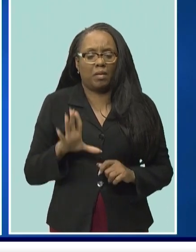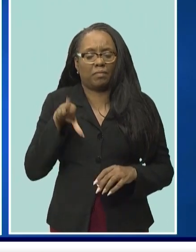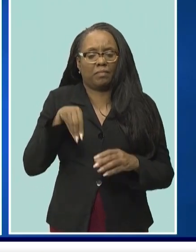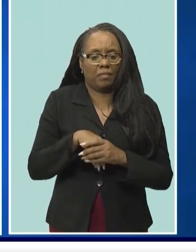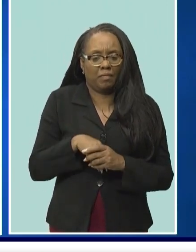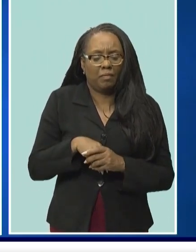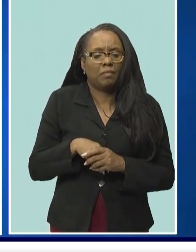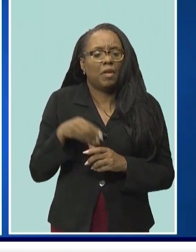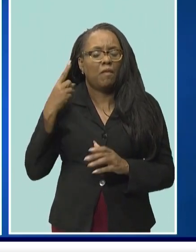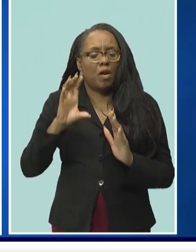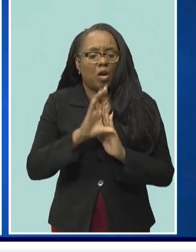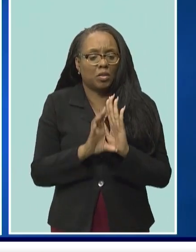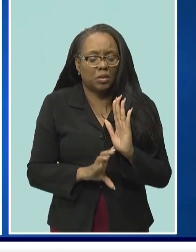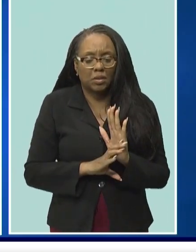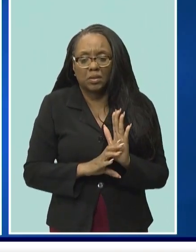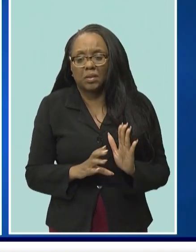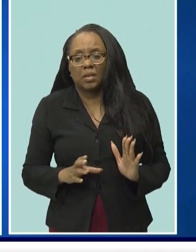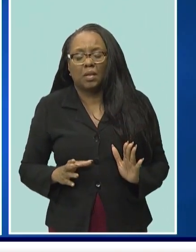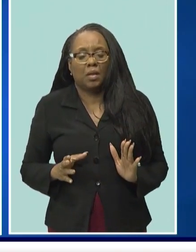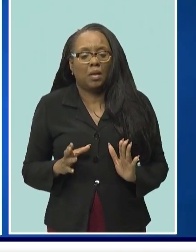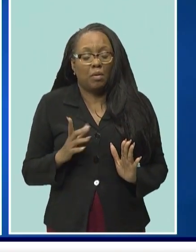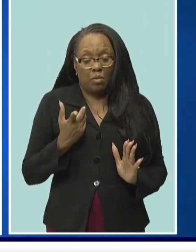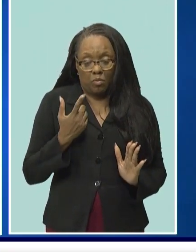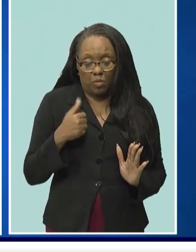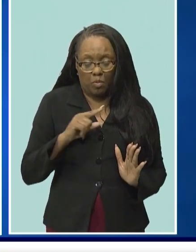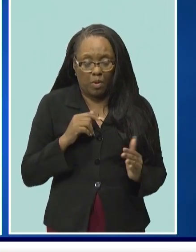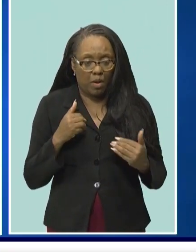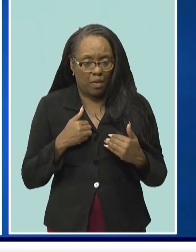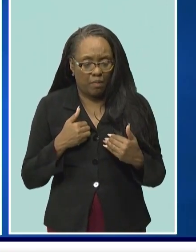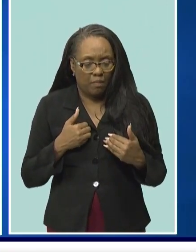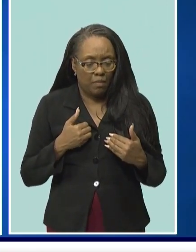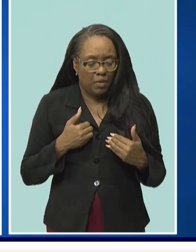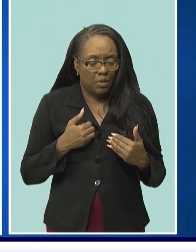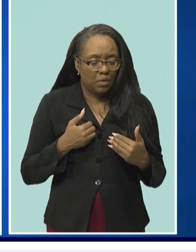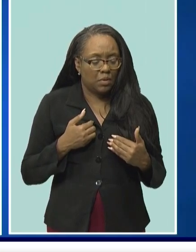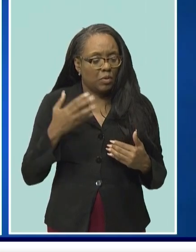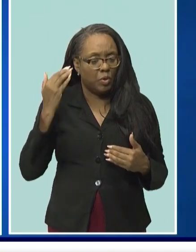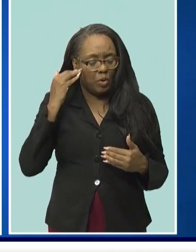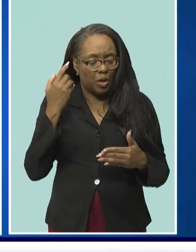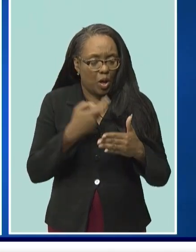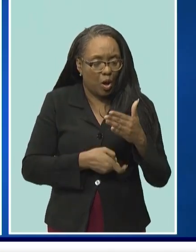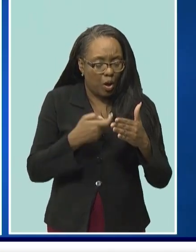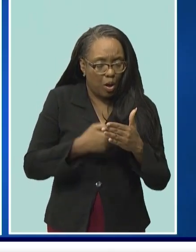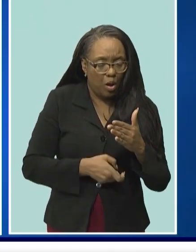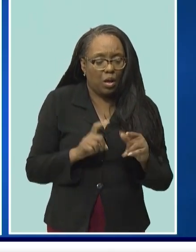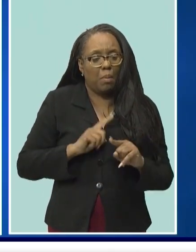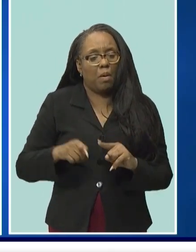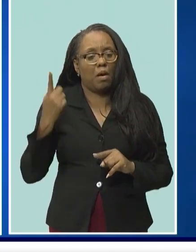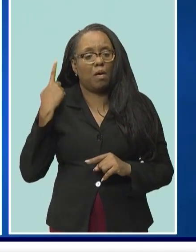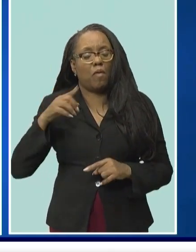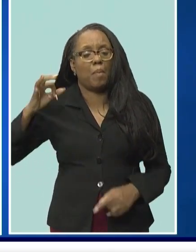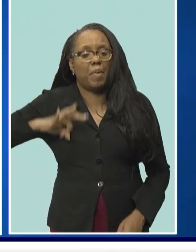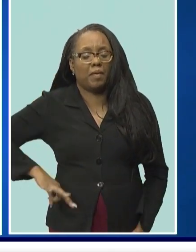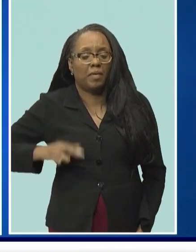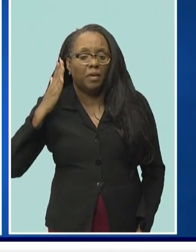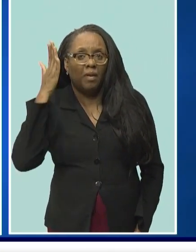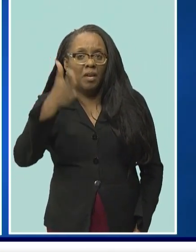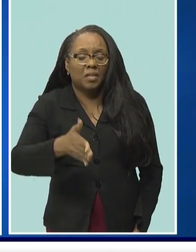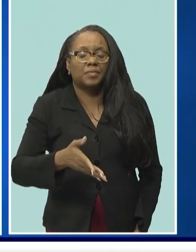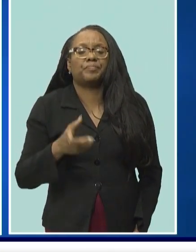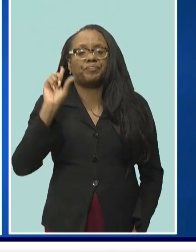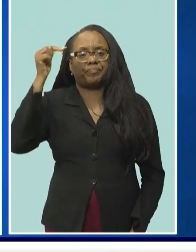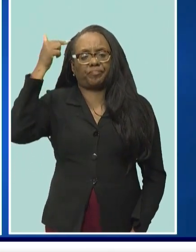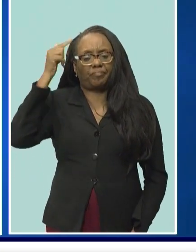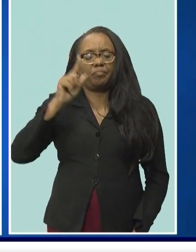involves short-term costs for long-term gain. So it doesn't really go along with the incentives of electoral dynamics where governments are more